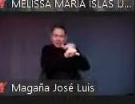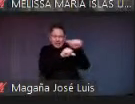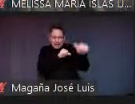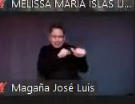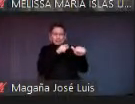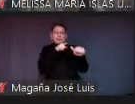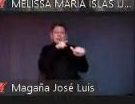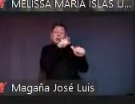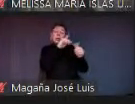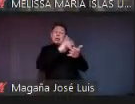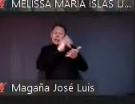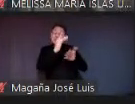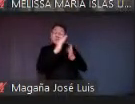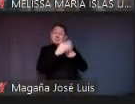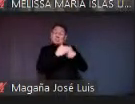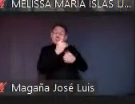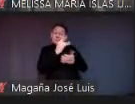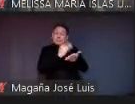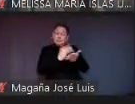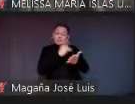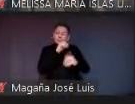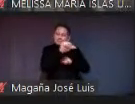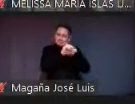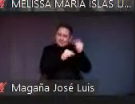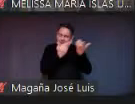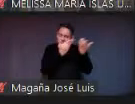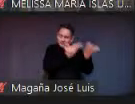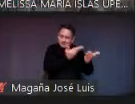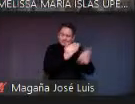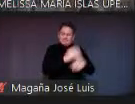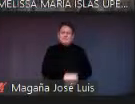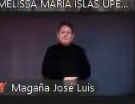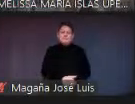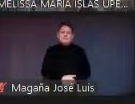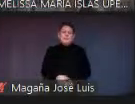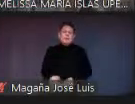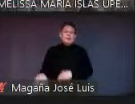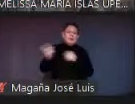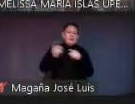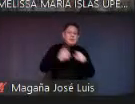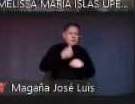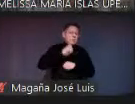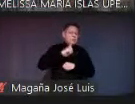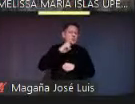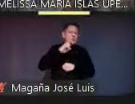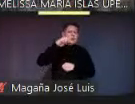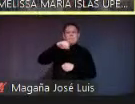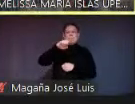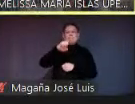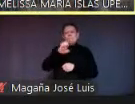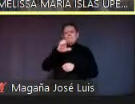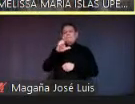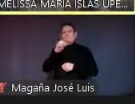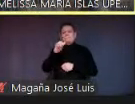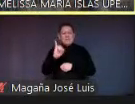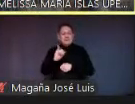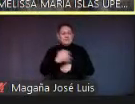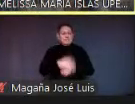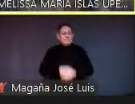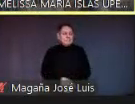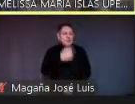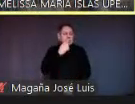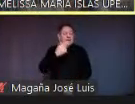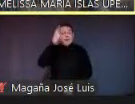now. We would like to thank the School of Medicine for its support, and you have the floor now. Hola, buenos días, muchas